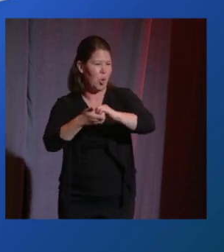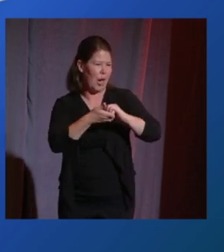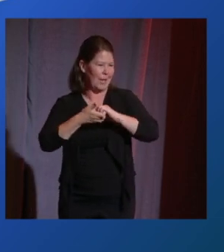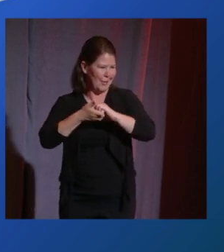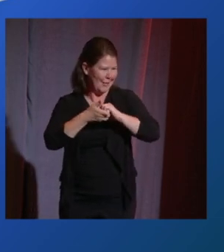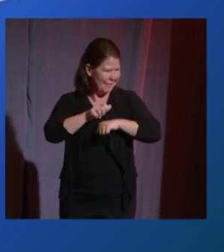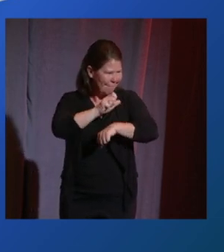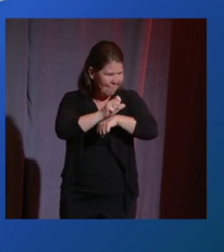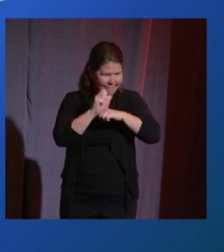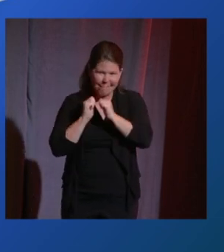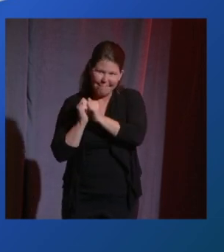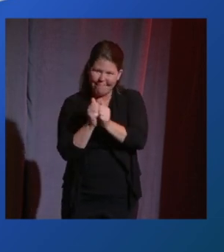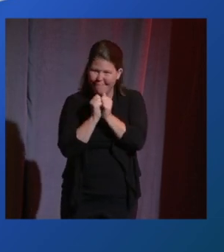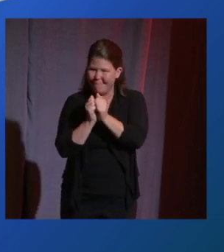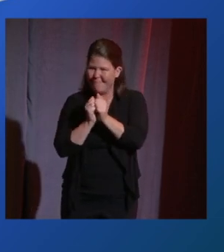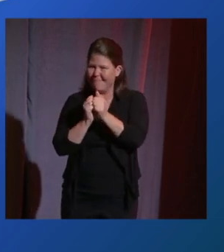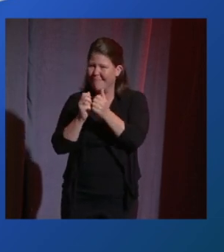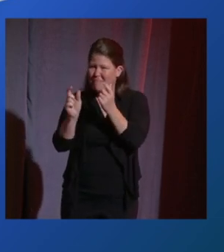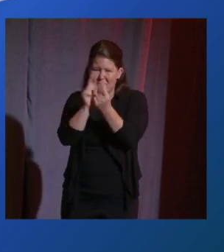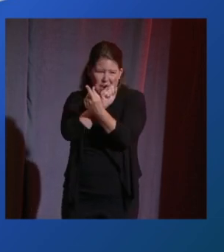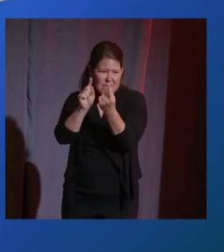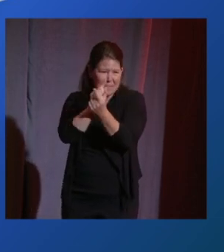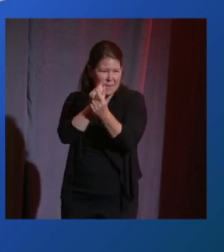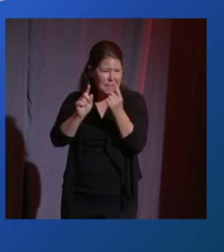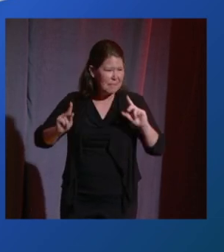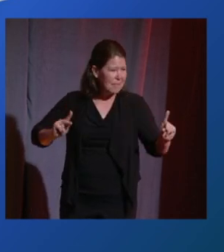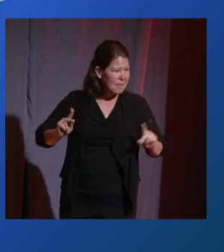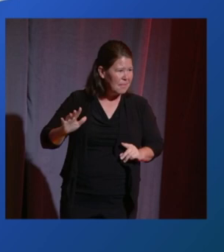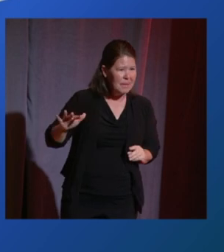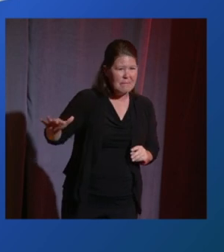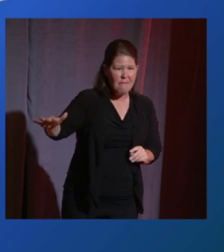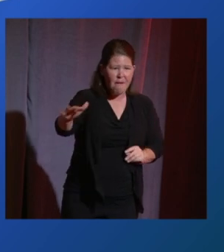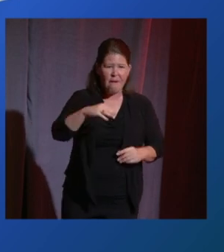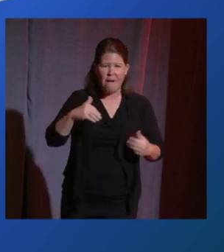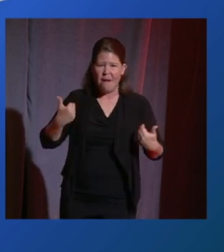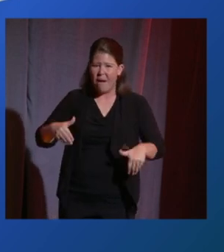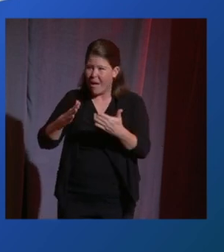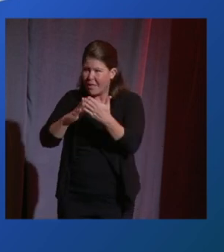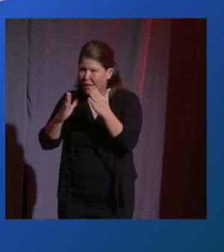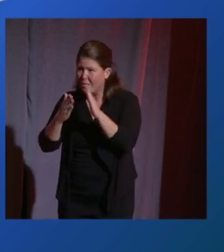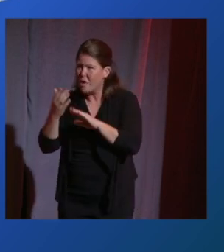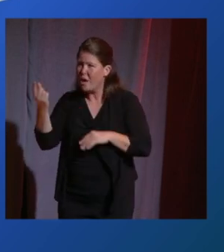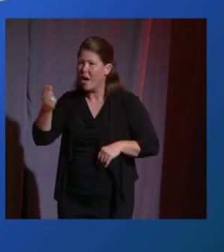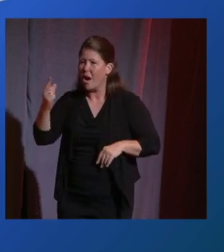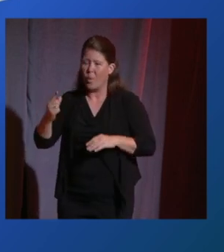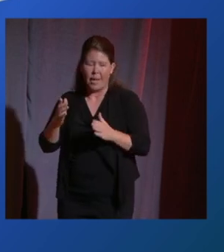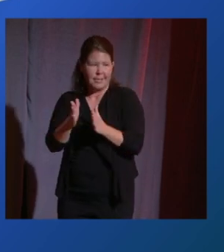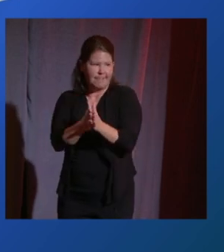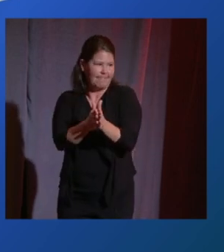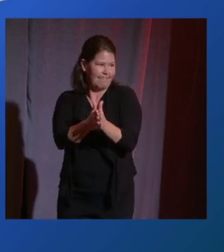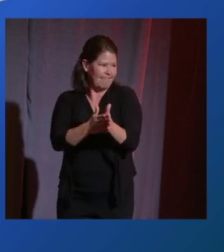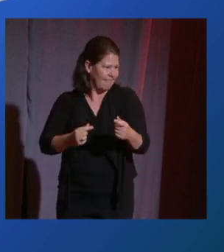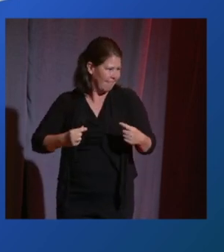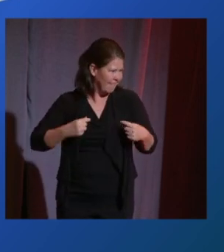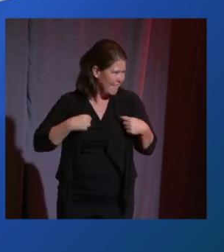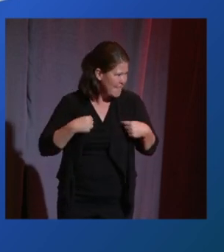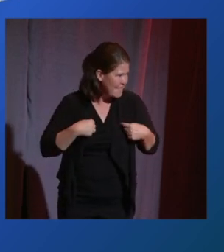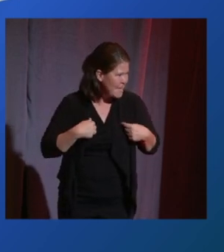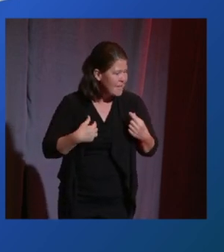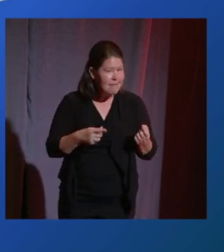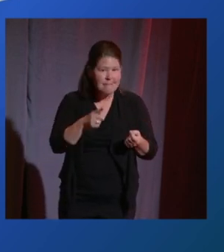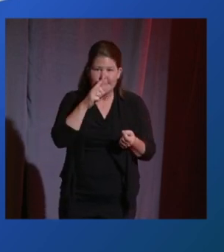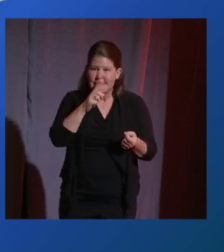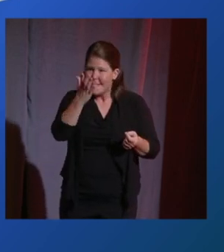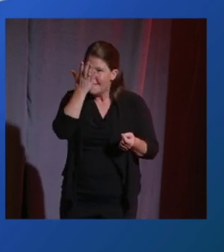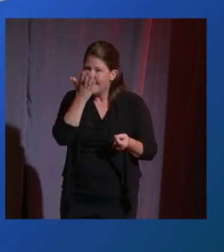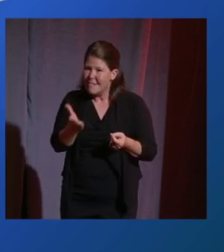have a very inviting Community always helps me to be motivated I have really good remote sying lab members